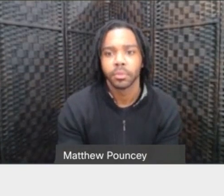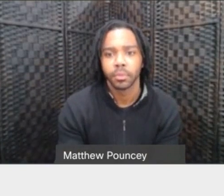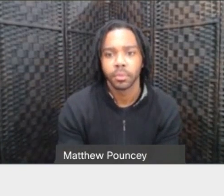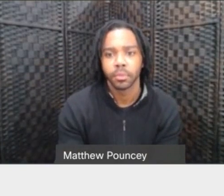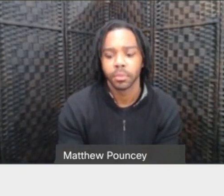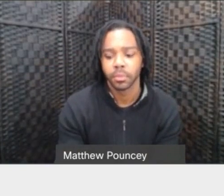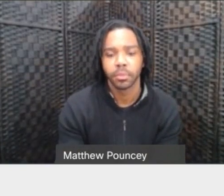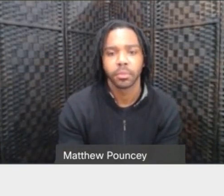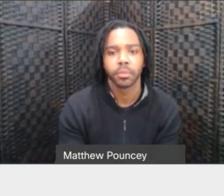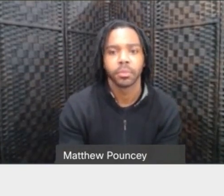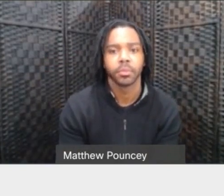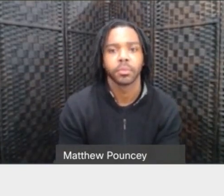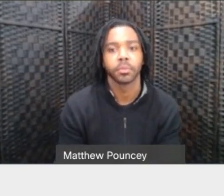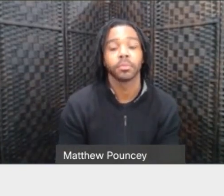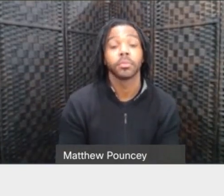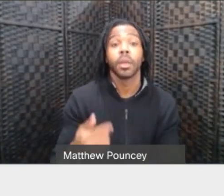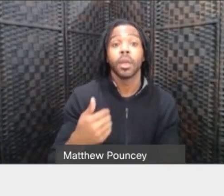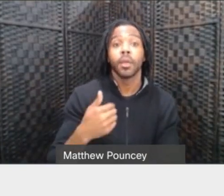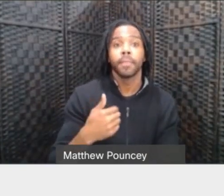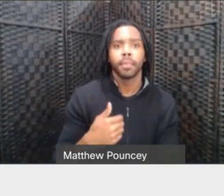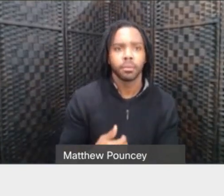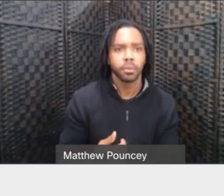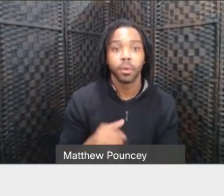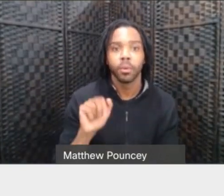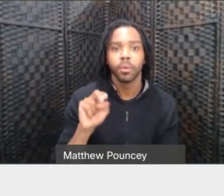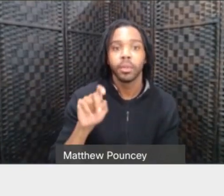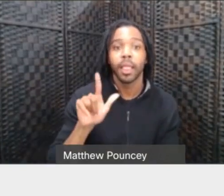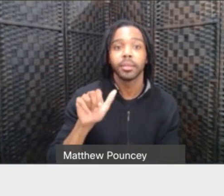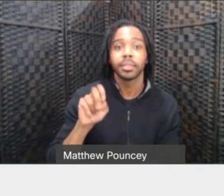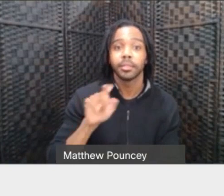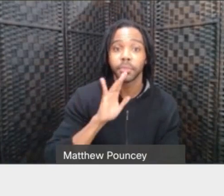I can say, just looking real quick at the